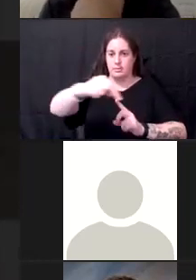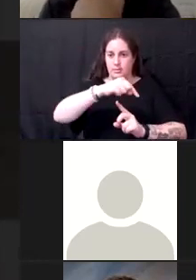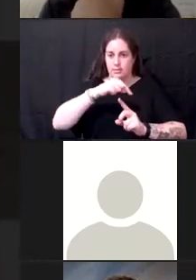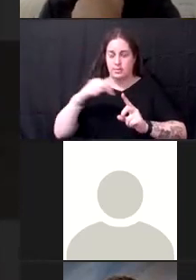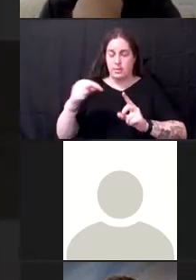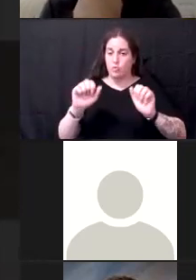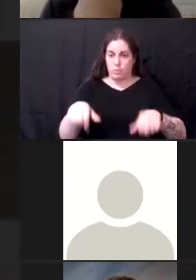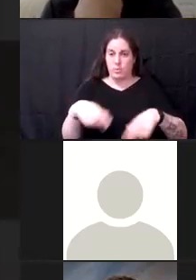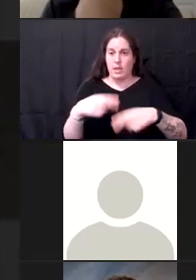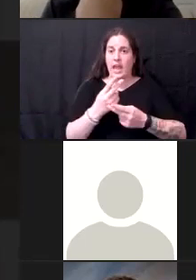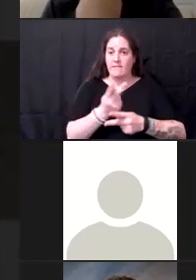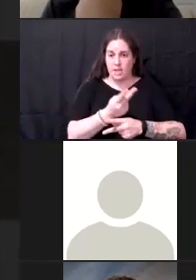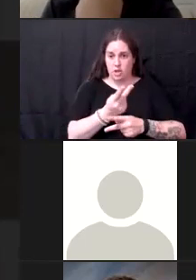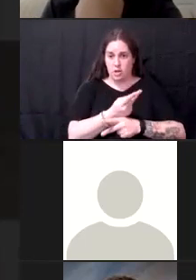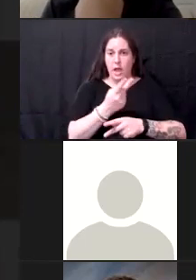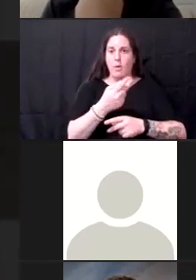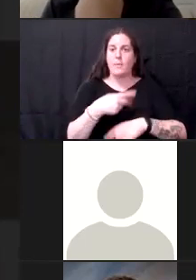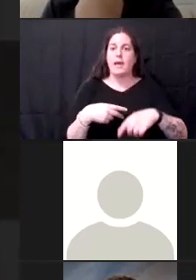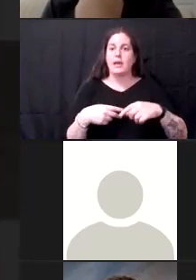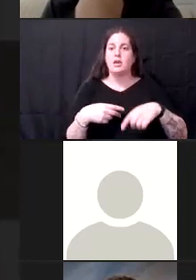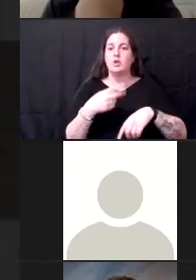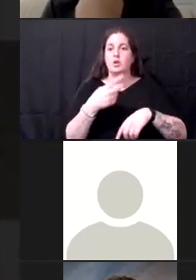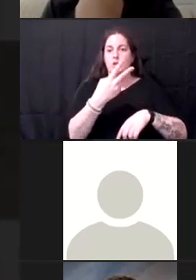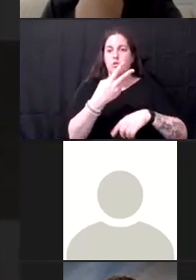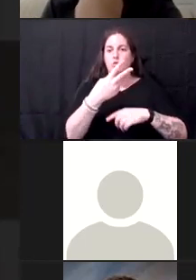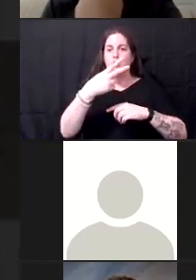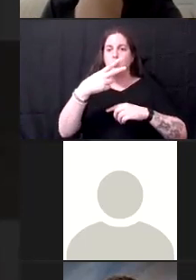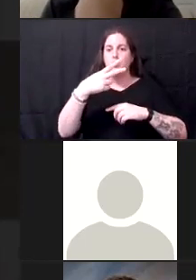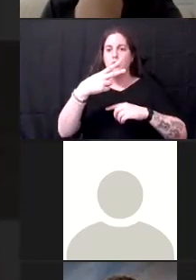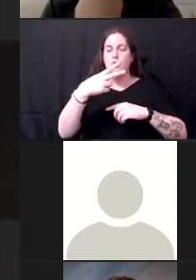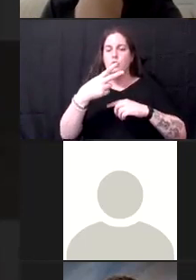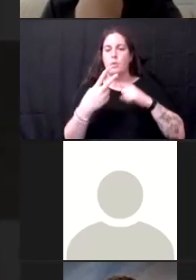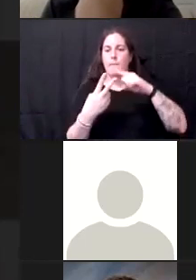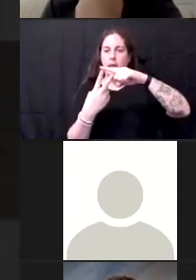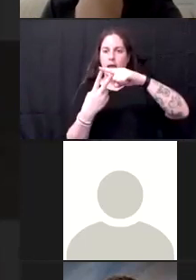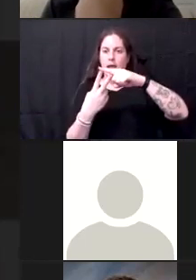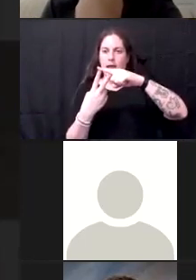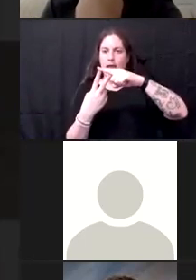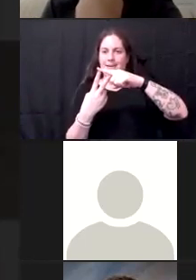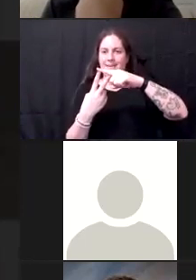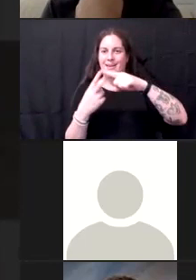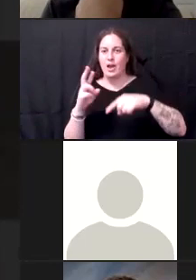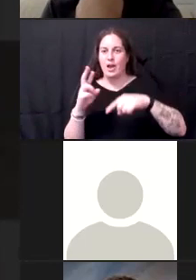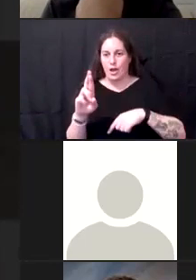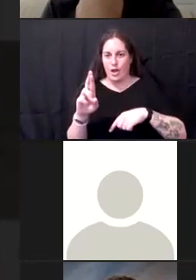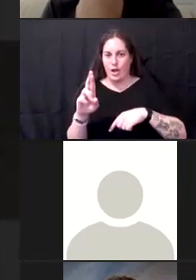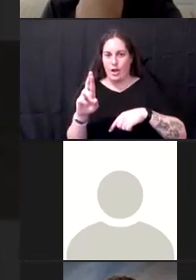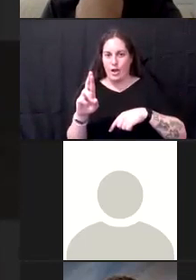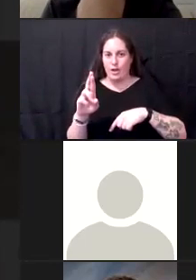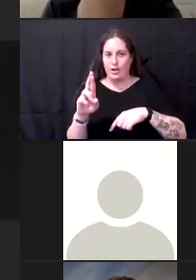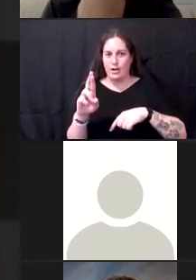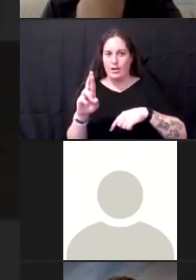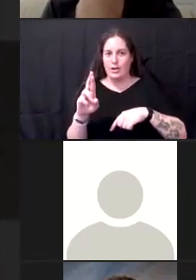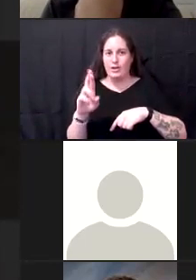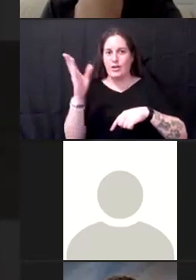speed, by doing 2 pi r over t, and we can find out the acceleration by doing v squared